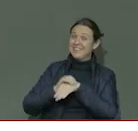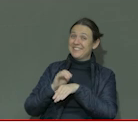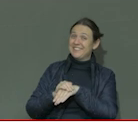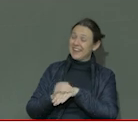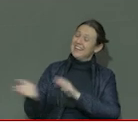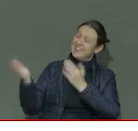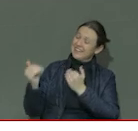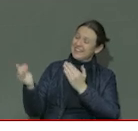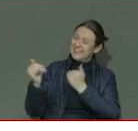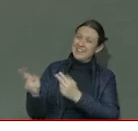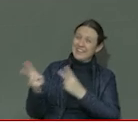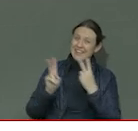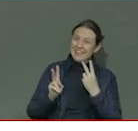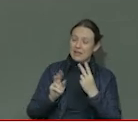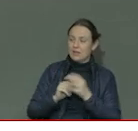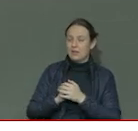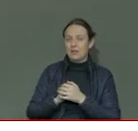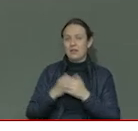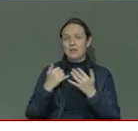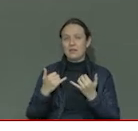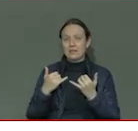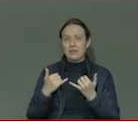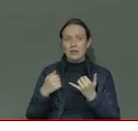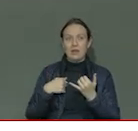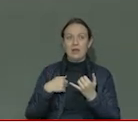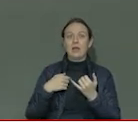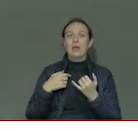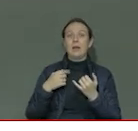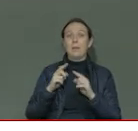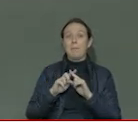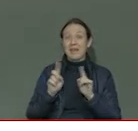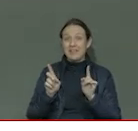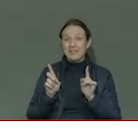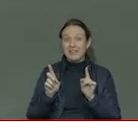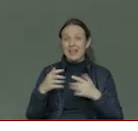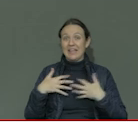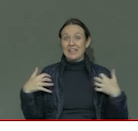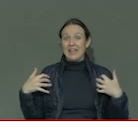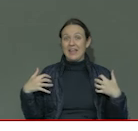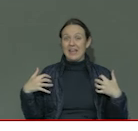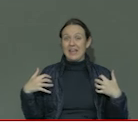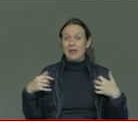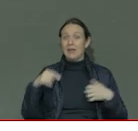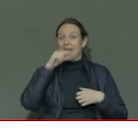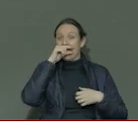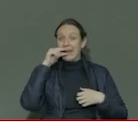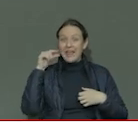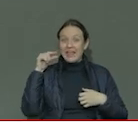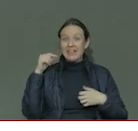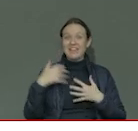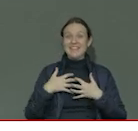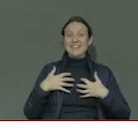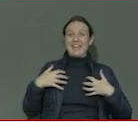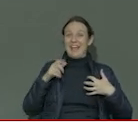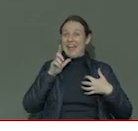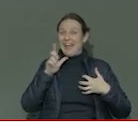yes, come on board. And then he's about to tell him, but there is a, He doesn't even finish his sentence because